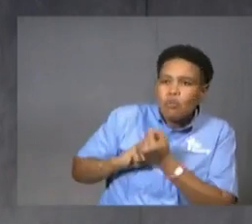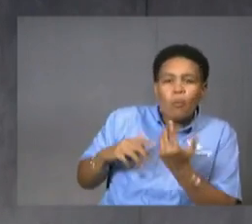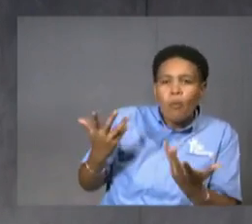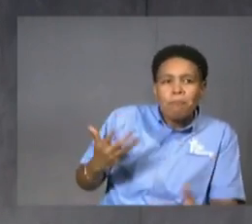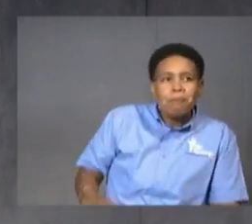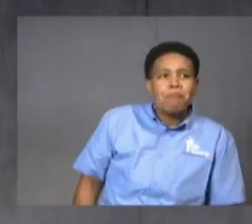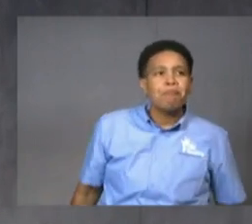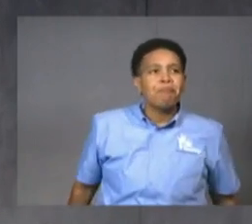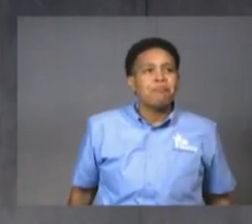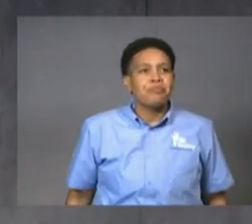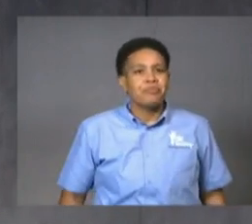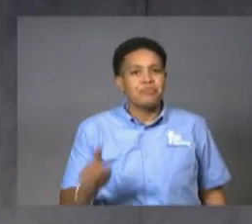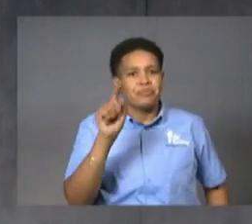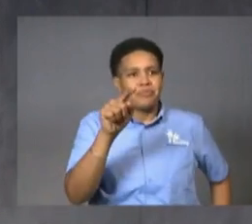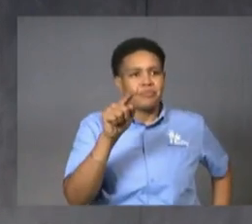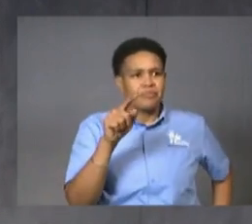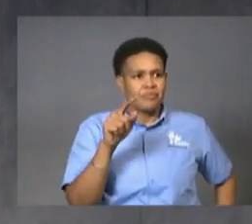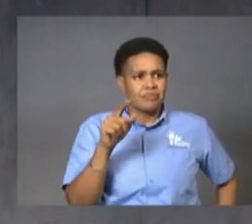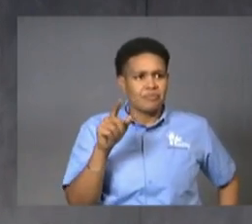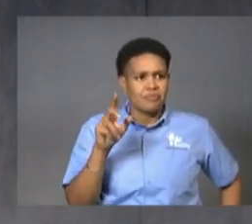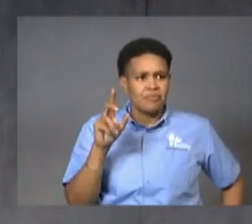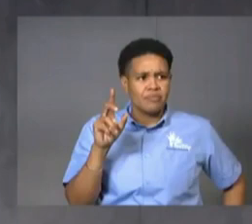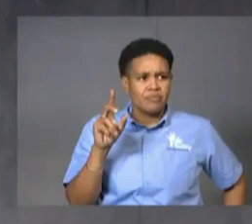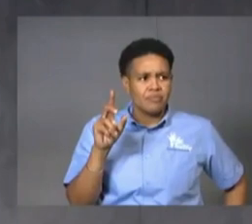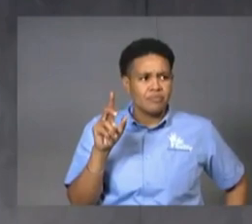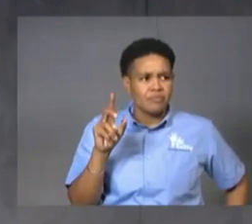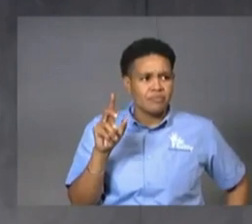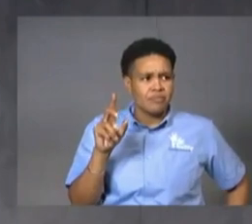That question goes to you, Dr. Clark.